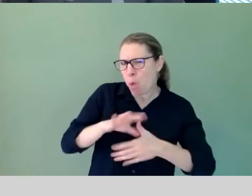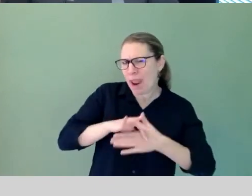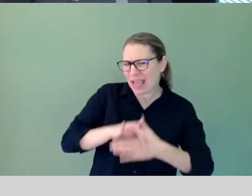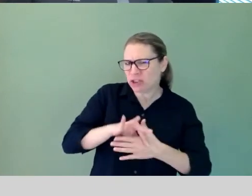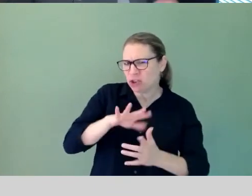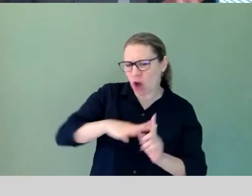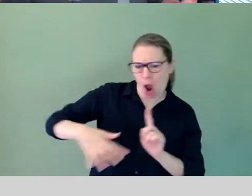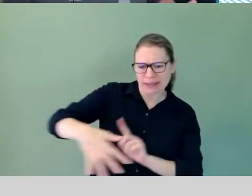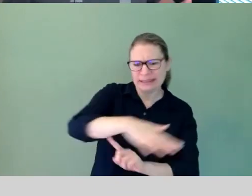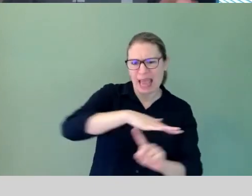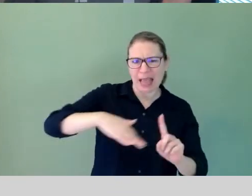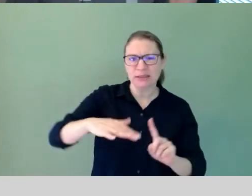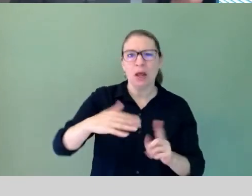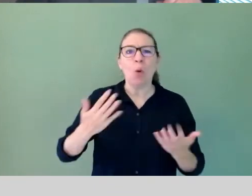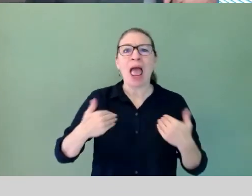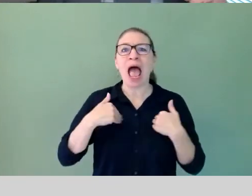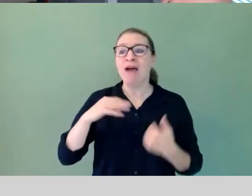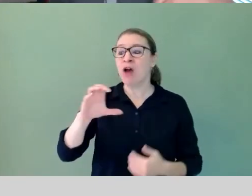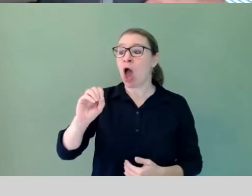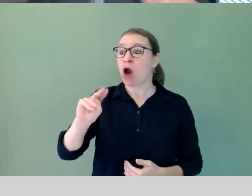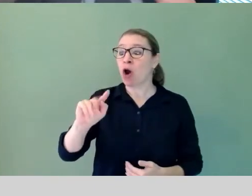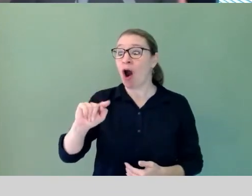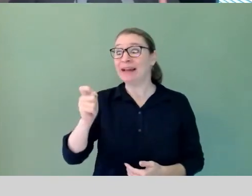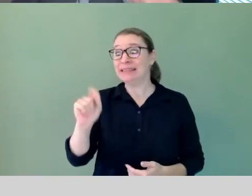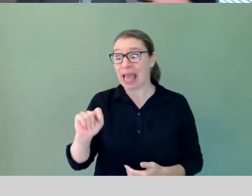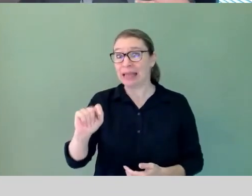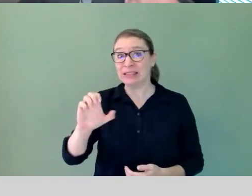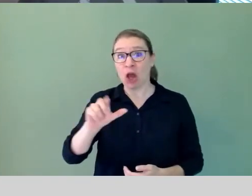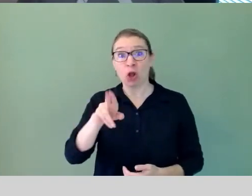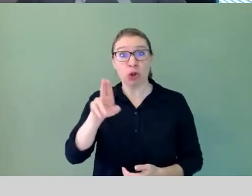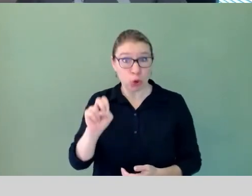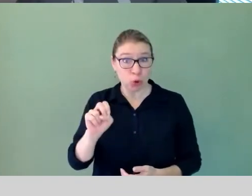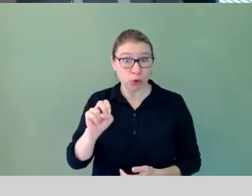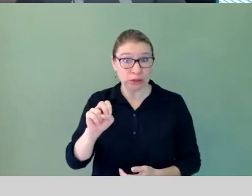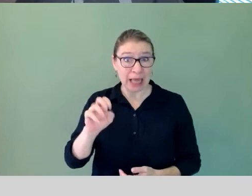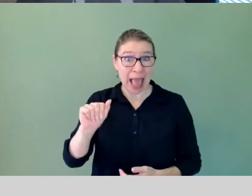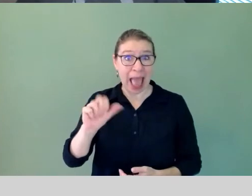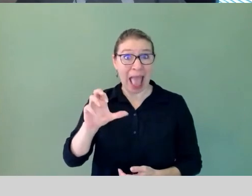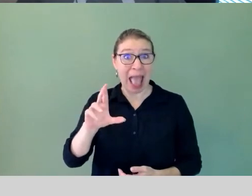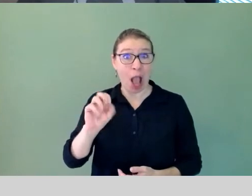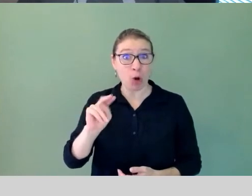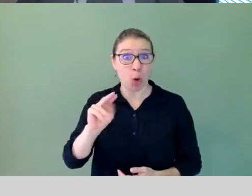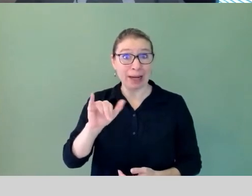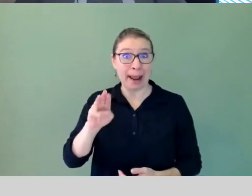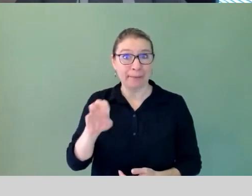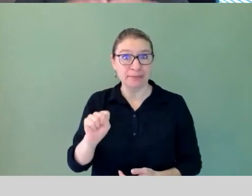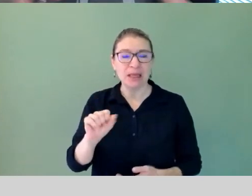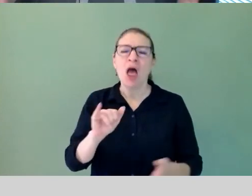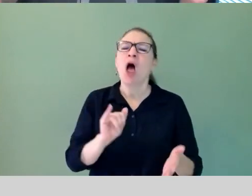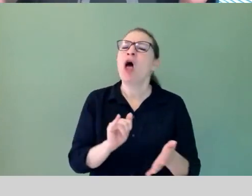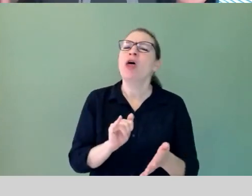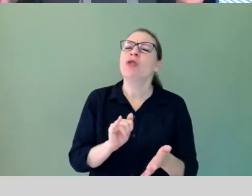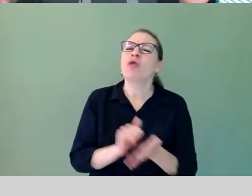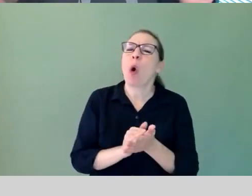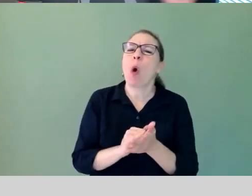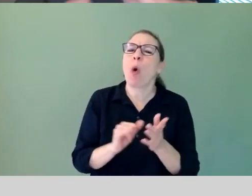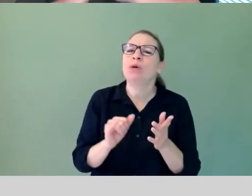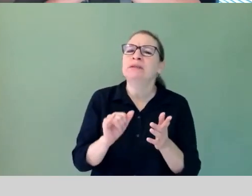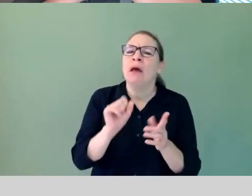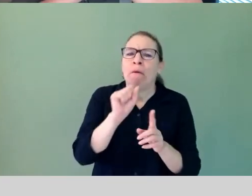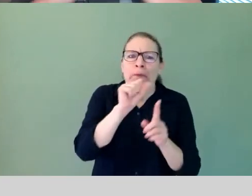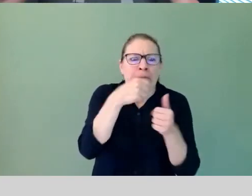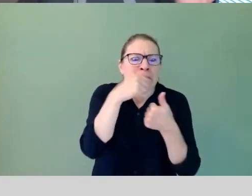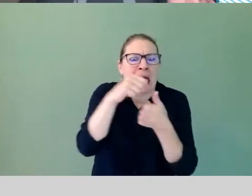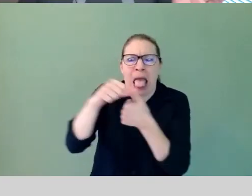just terrifying just to think about. Acronyms can easily scare readers away. Whenever there's a whole bunch of letters that don't make any